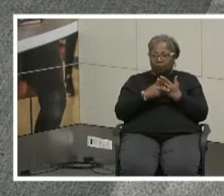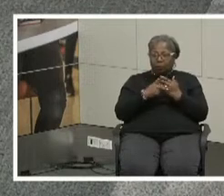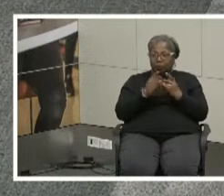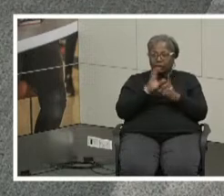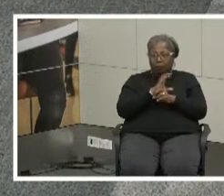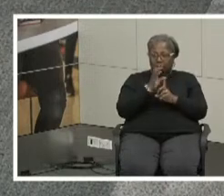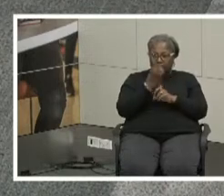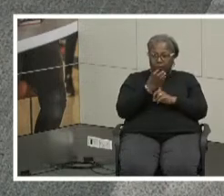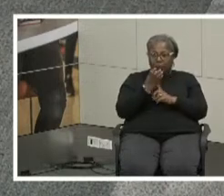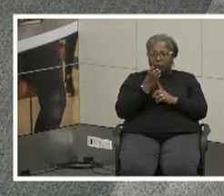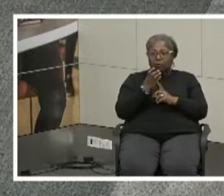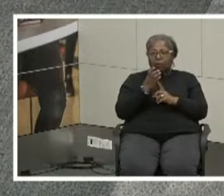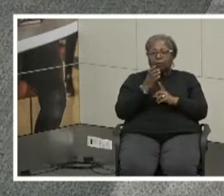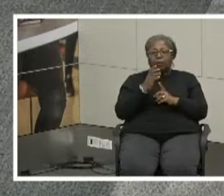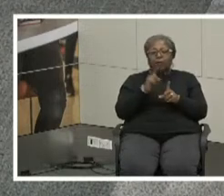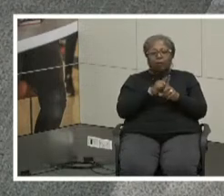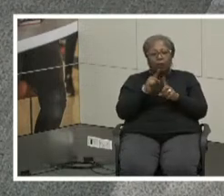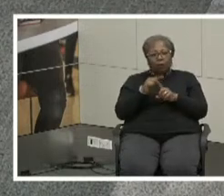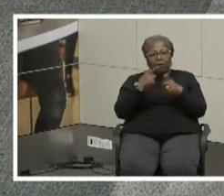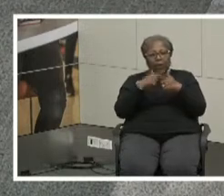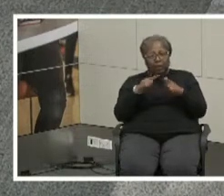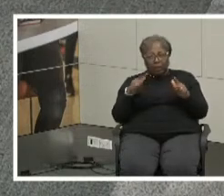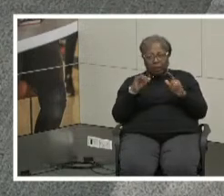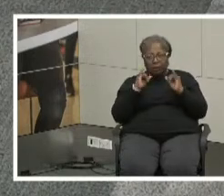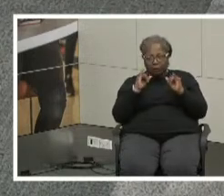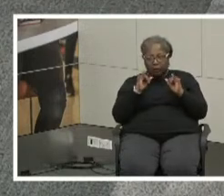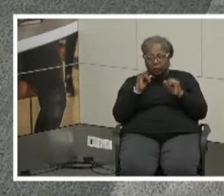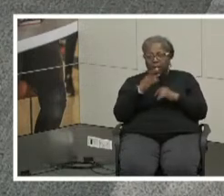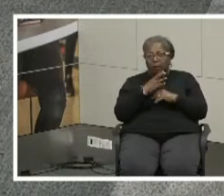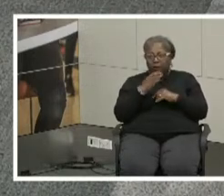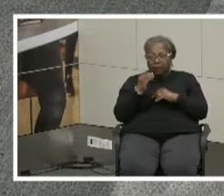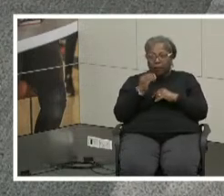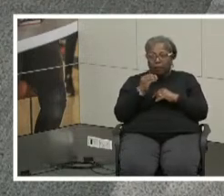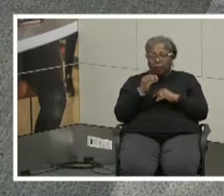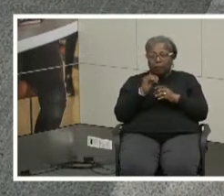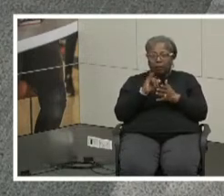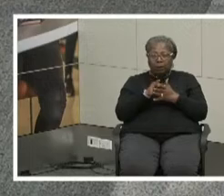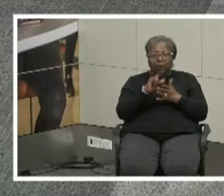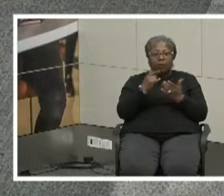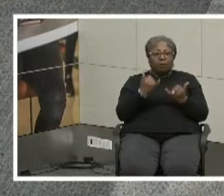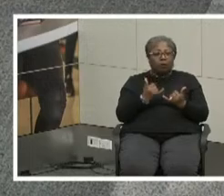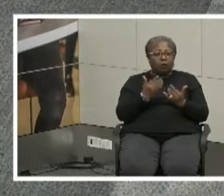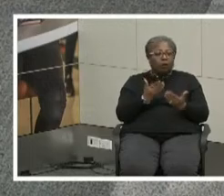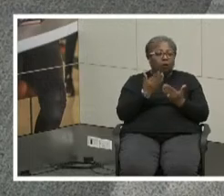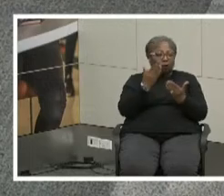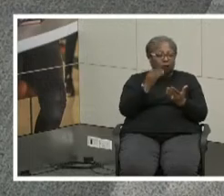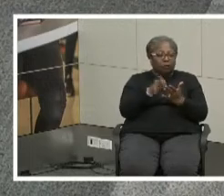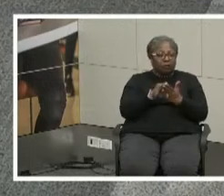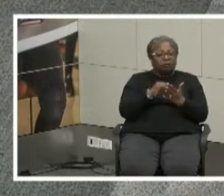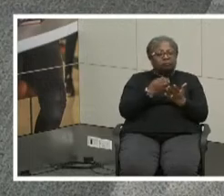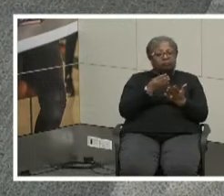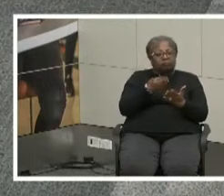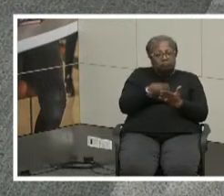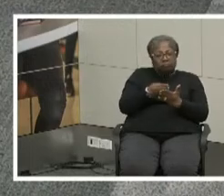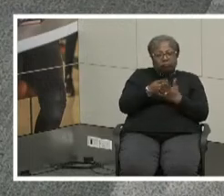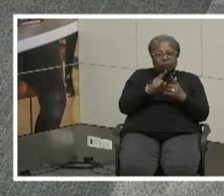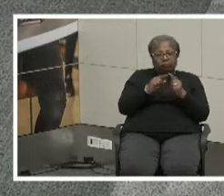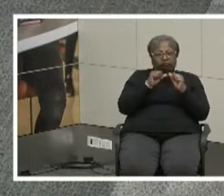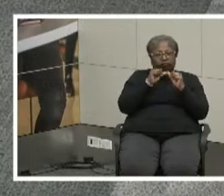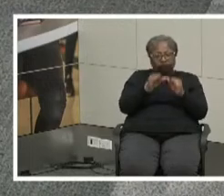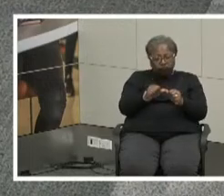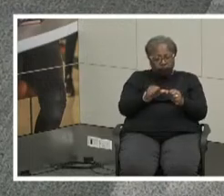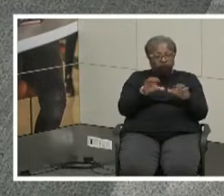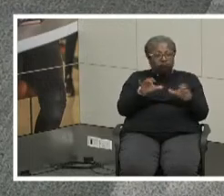cultural experience programming but also language instruction um that they're currently offering so this is funding to continue to do the same